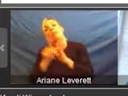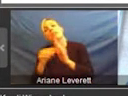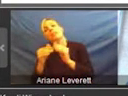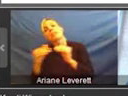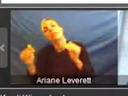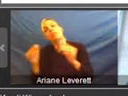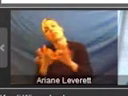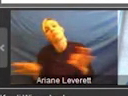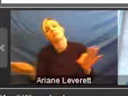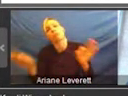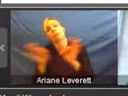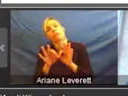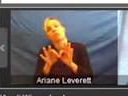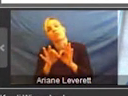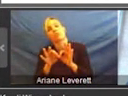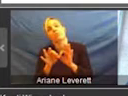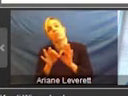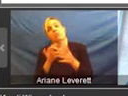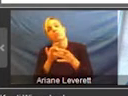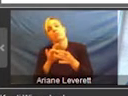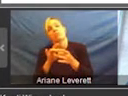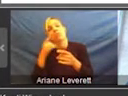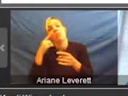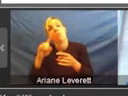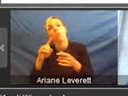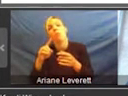are rather controversial in the context you work in.